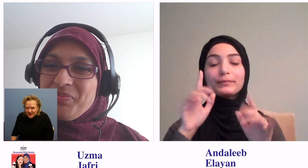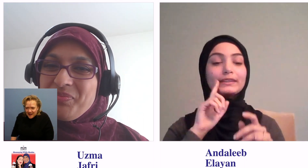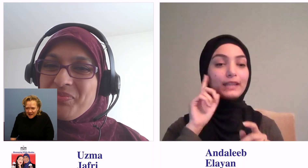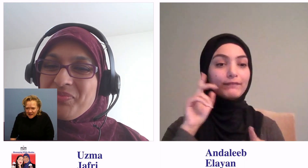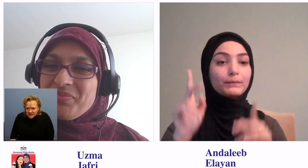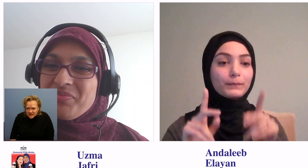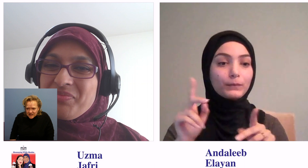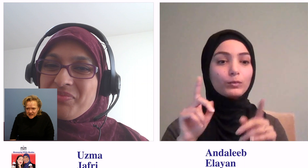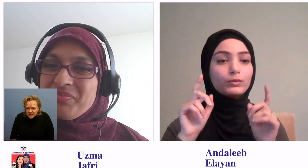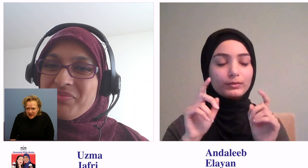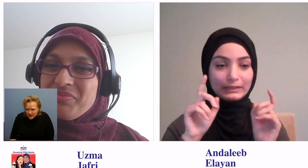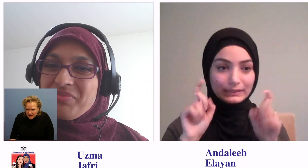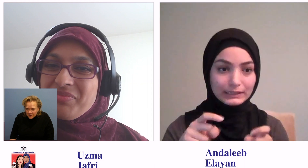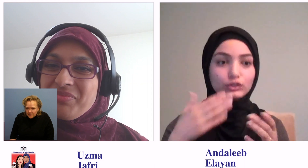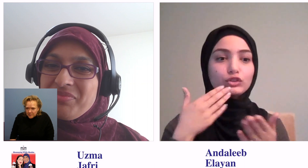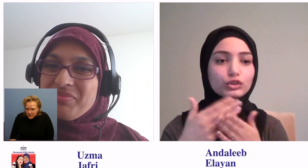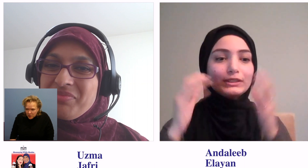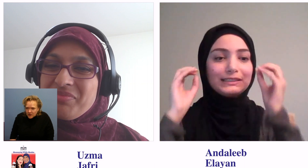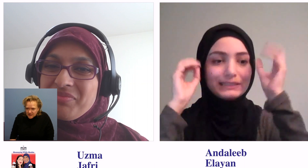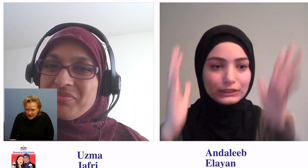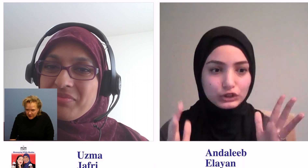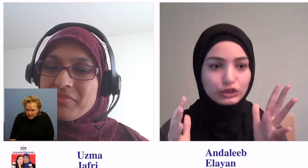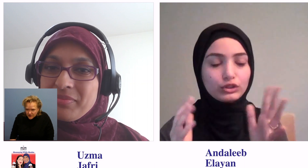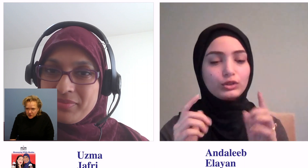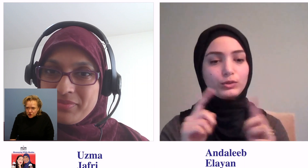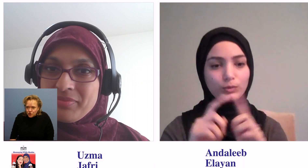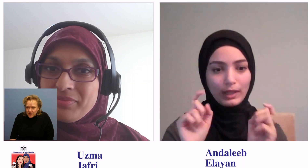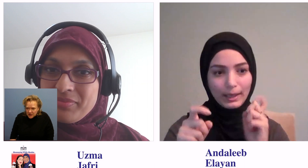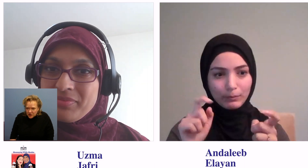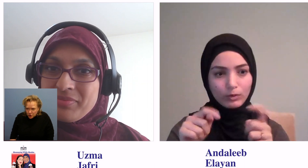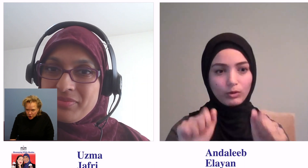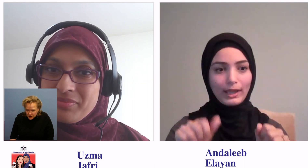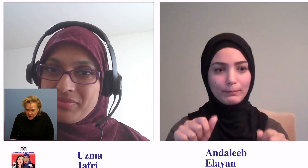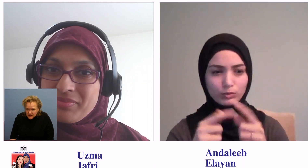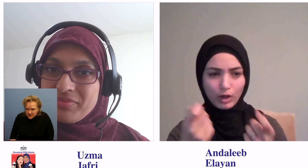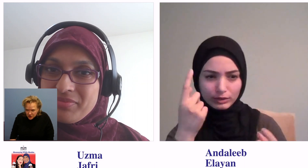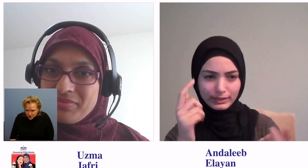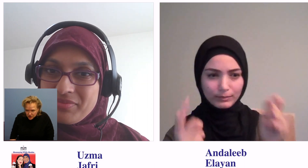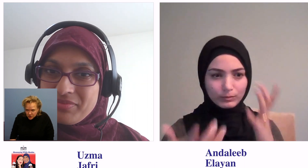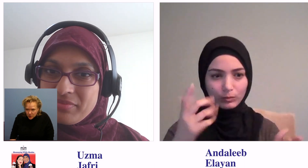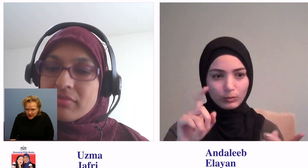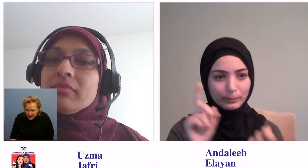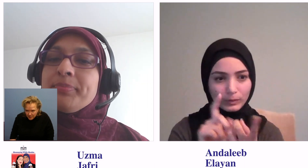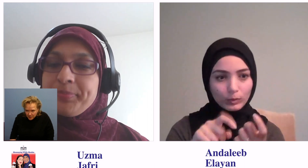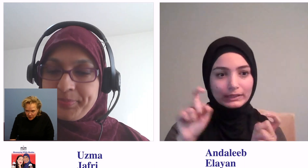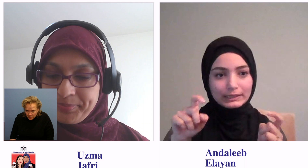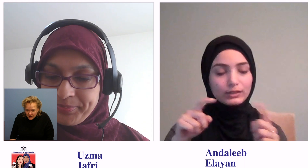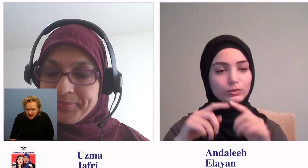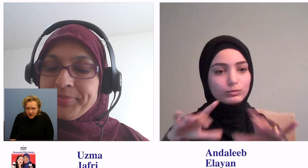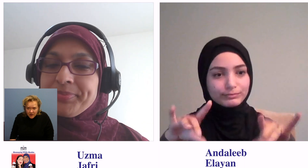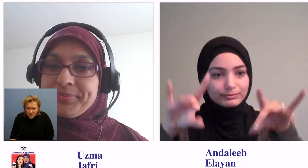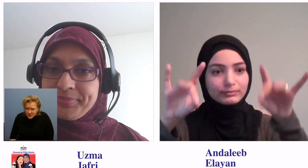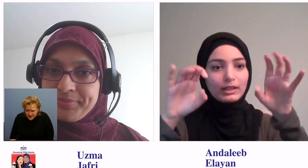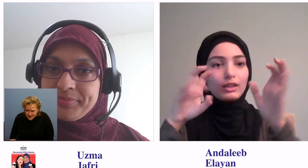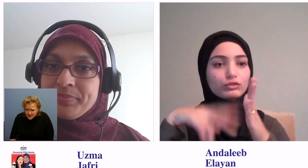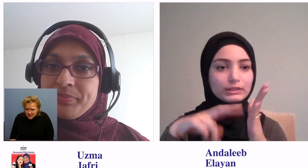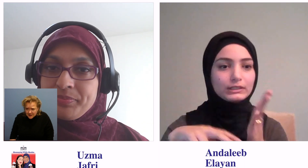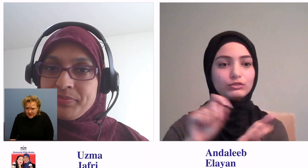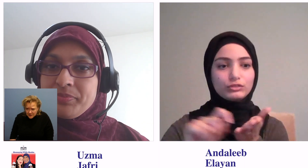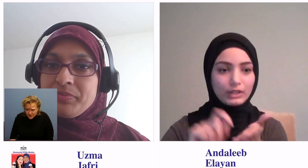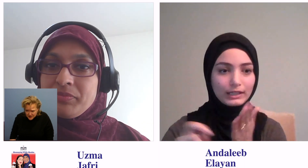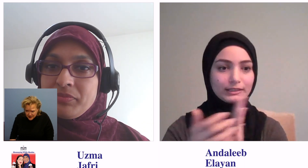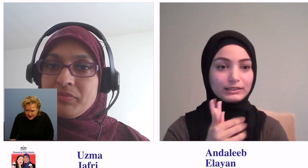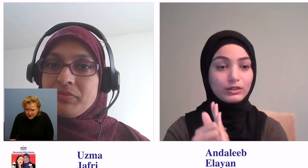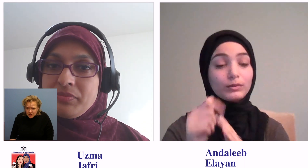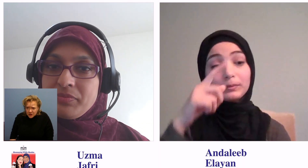Um, I'm back. And people who are deaf do need good teachers who are capable of understanding